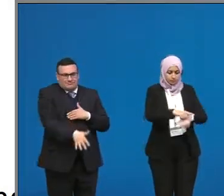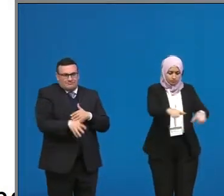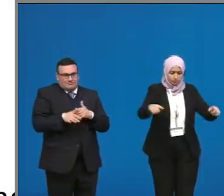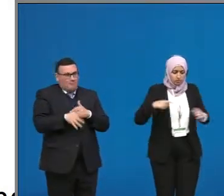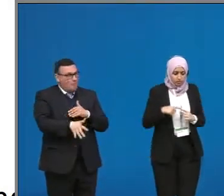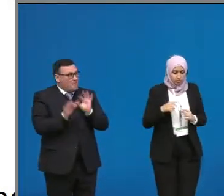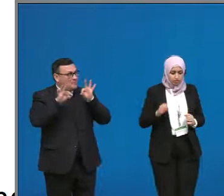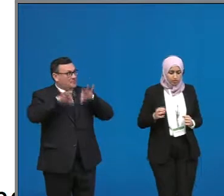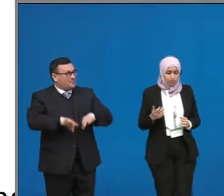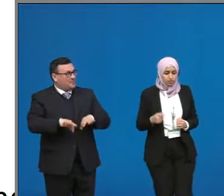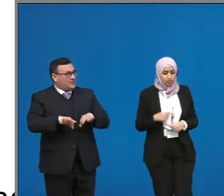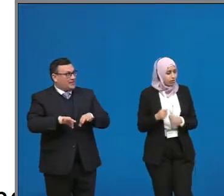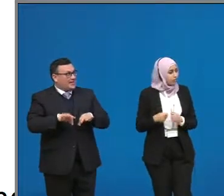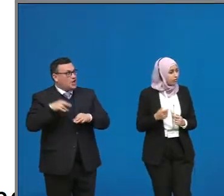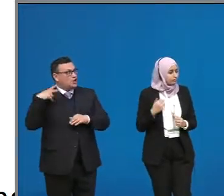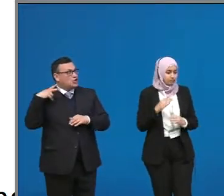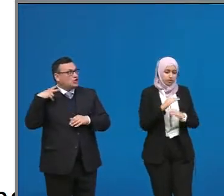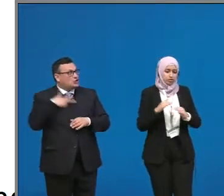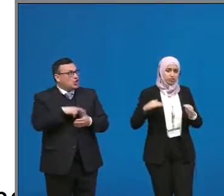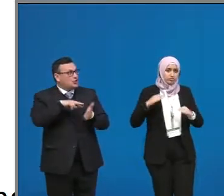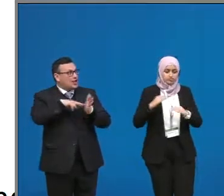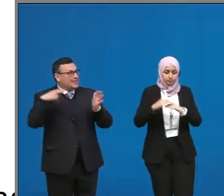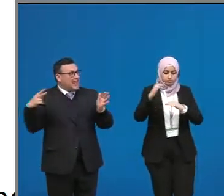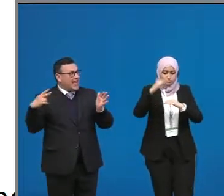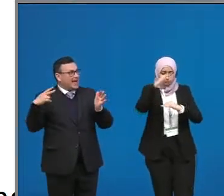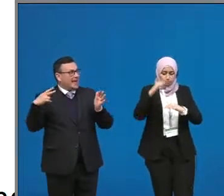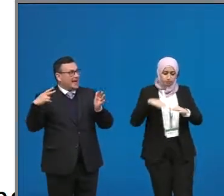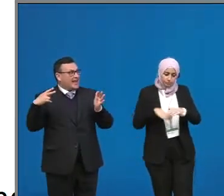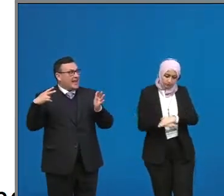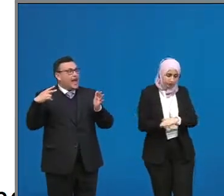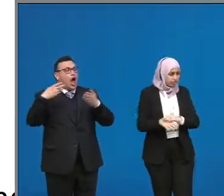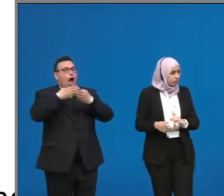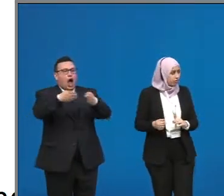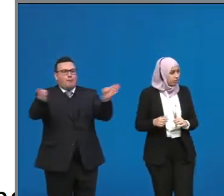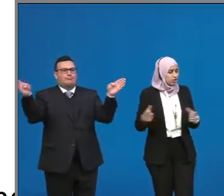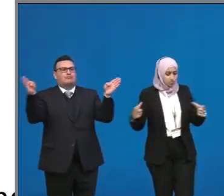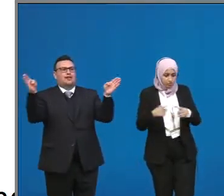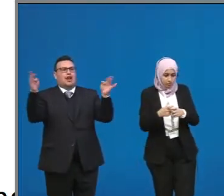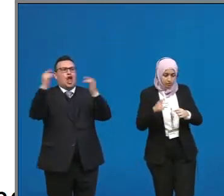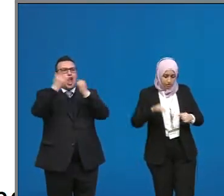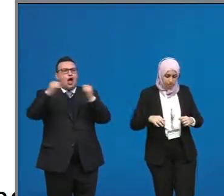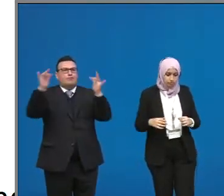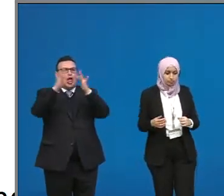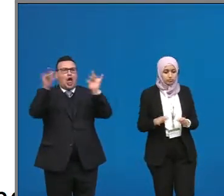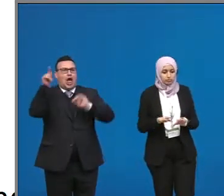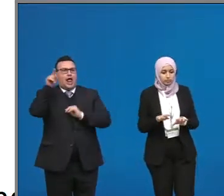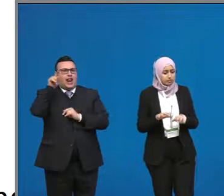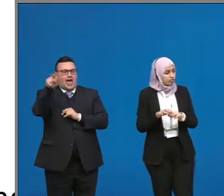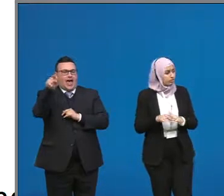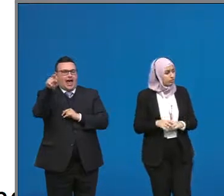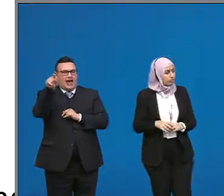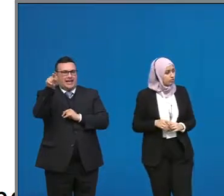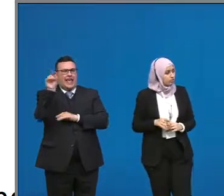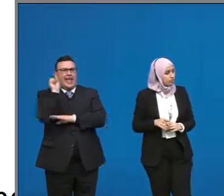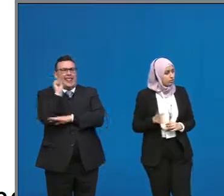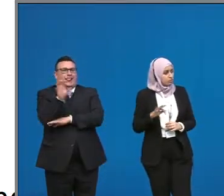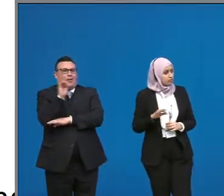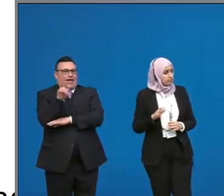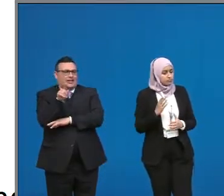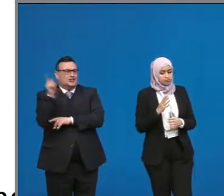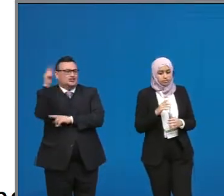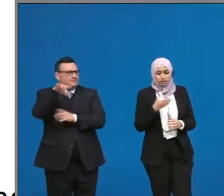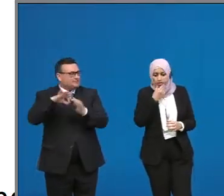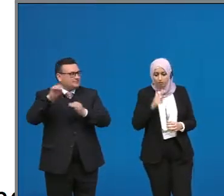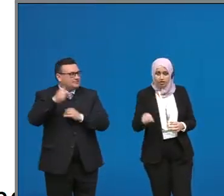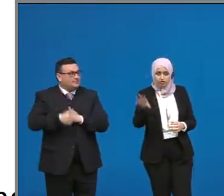socio-technical infrastructure for massive open online education resources. The